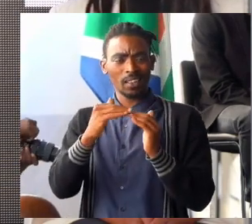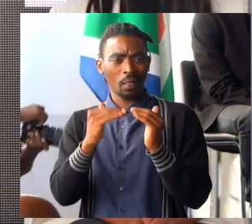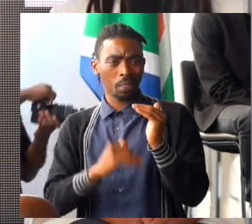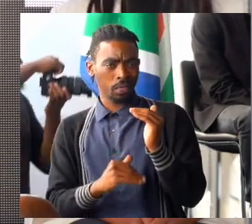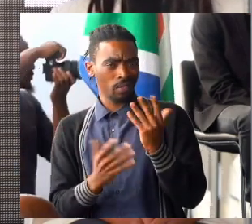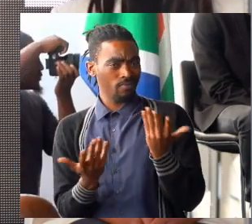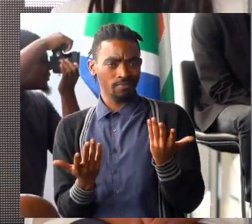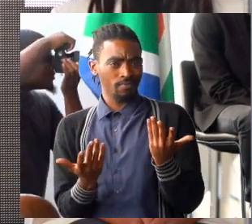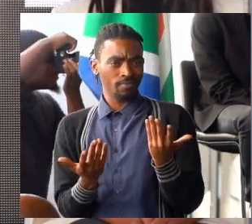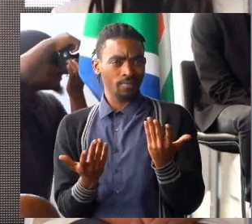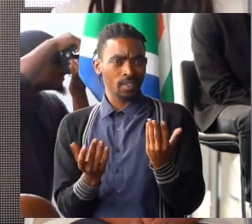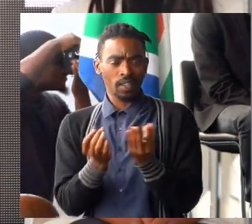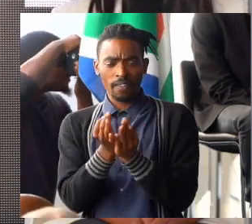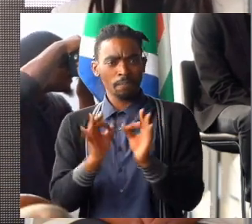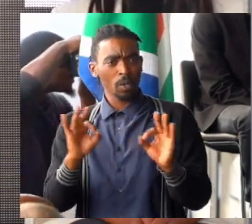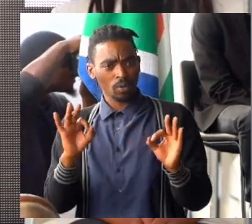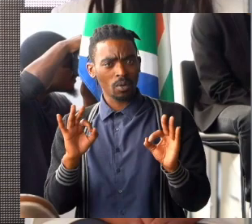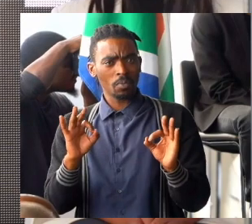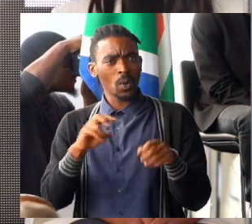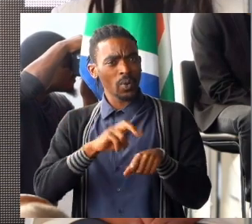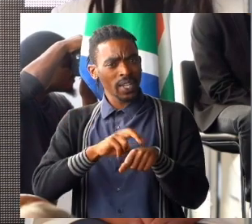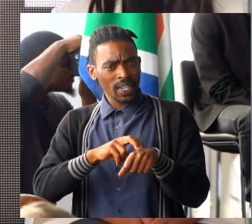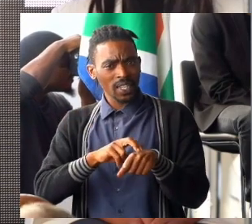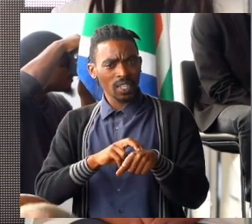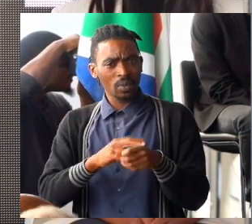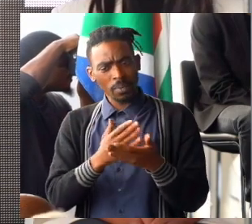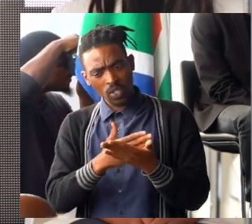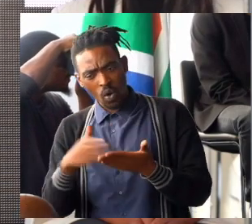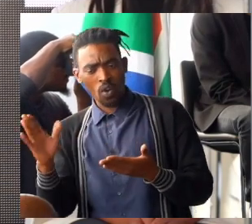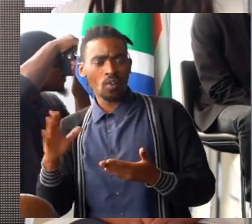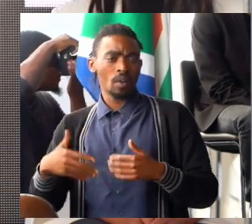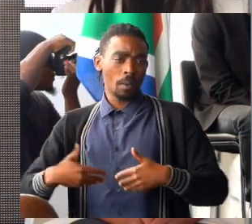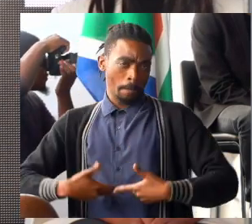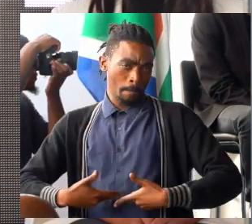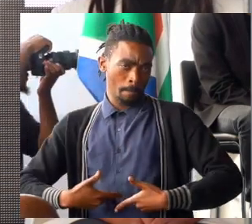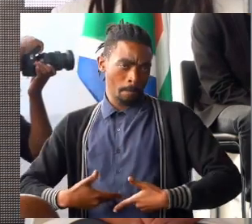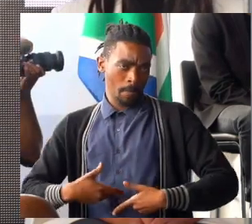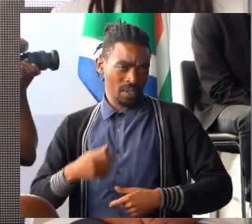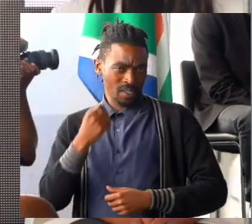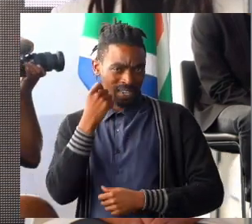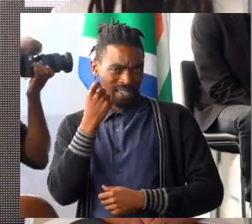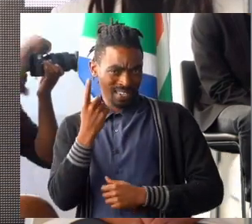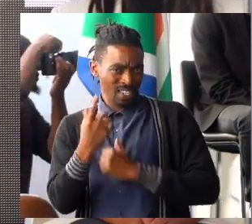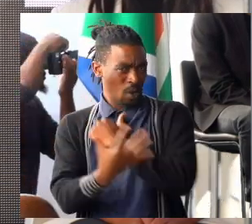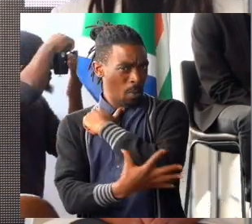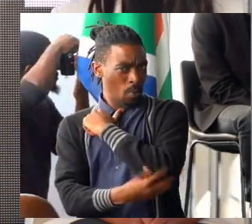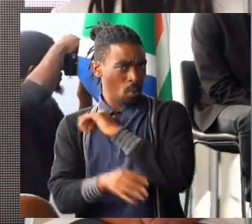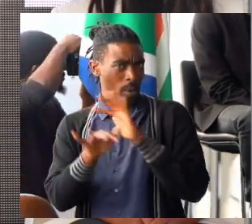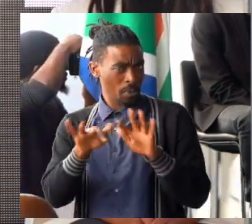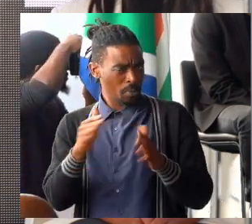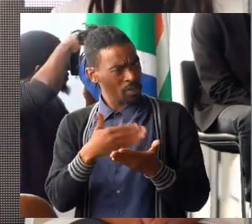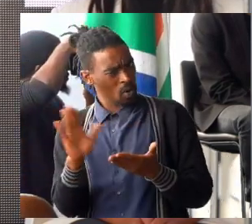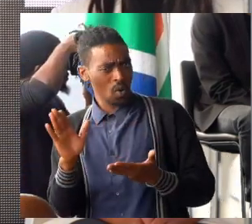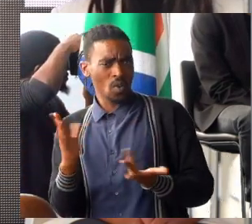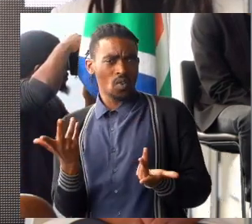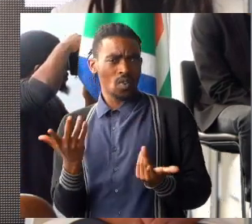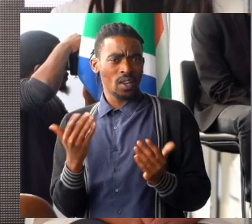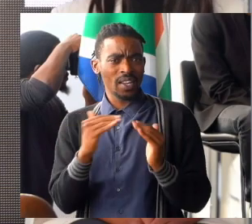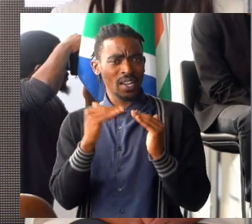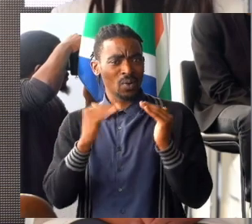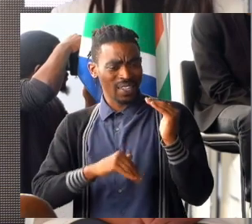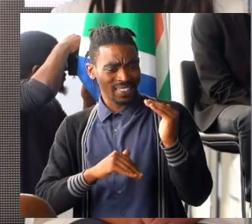We cannot have freedom unless we wipe out poverty. We cannot have equality if we do not